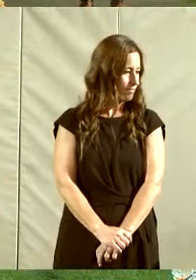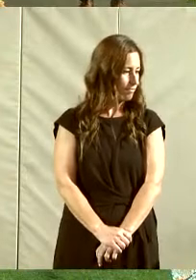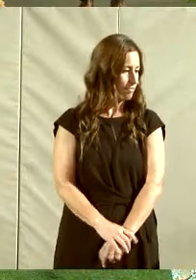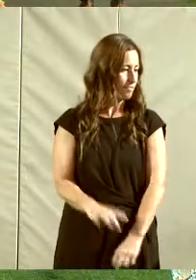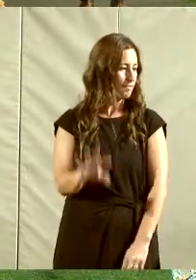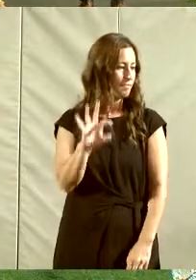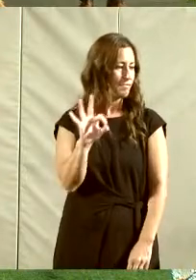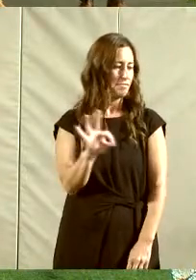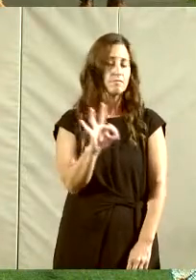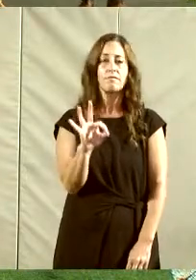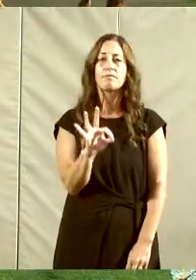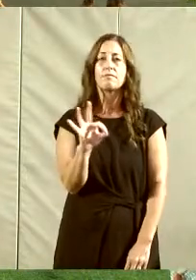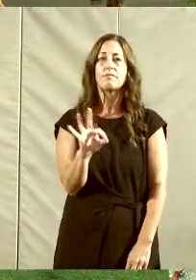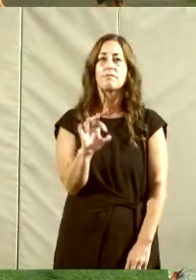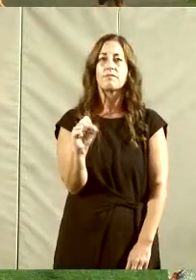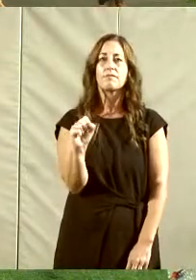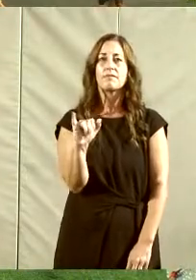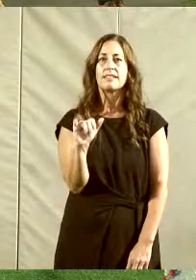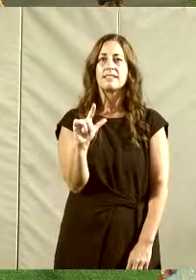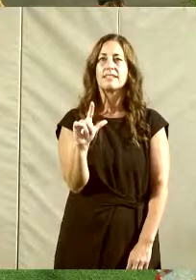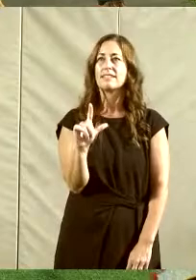Francisco Arriaga Silva.